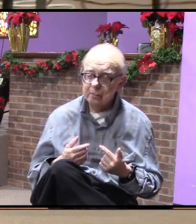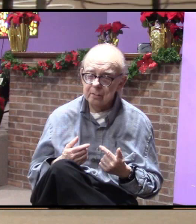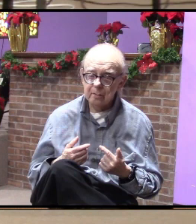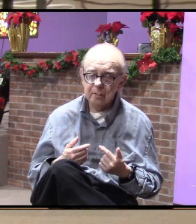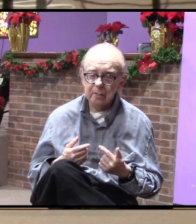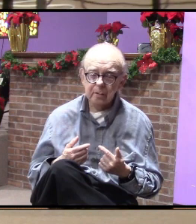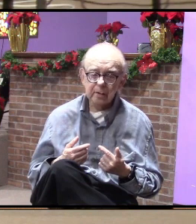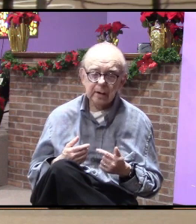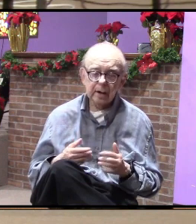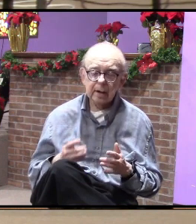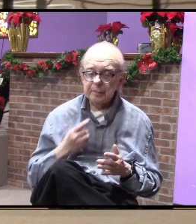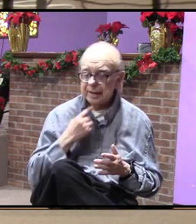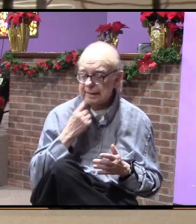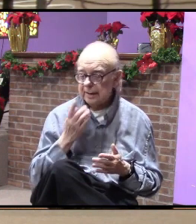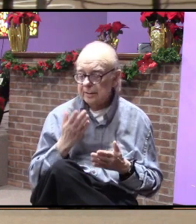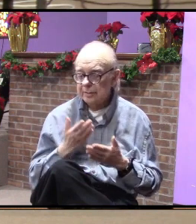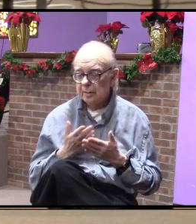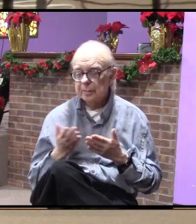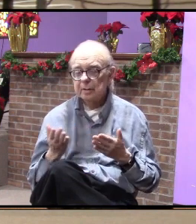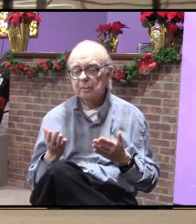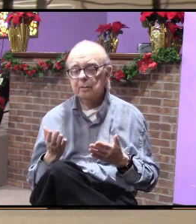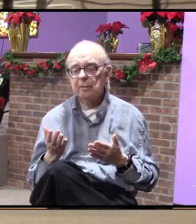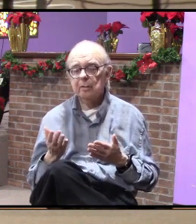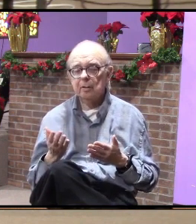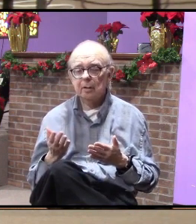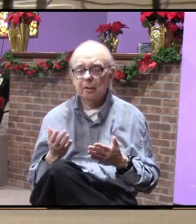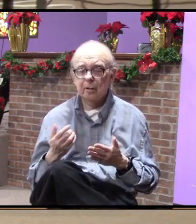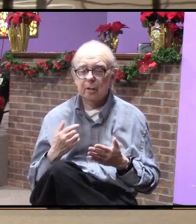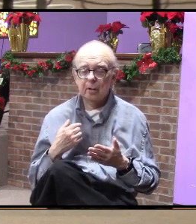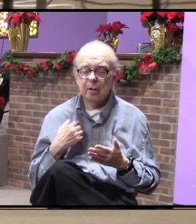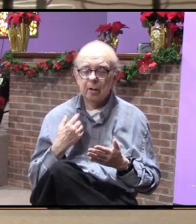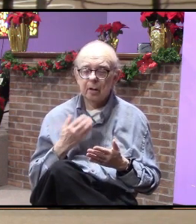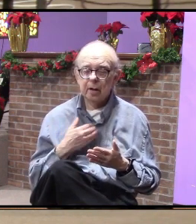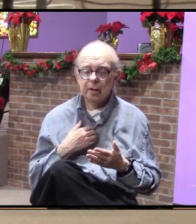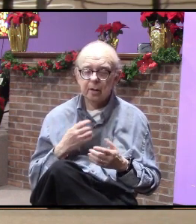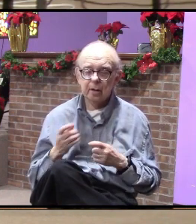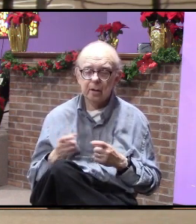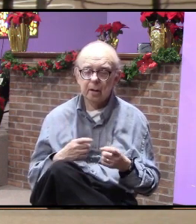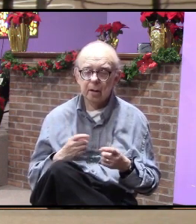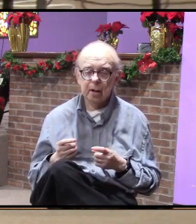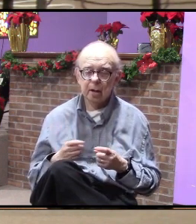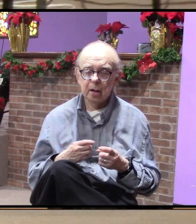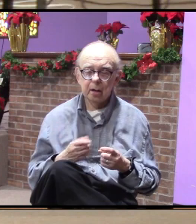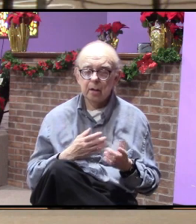let me say this to you. Our control brings chaos.